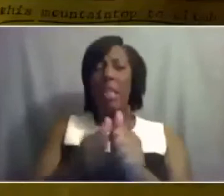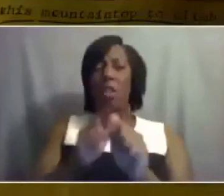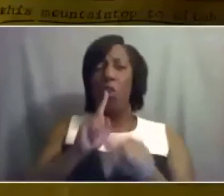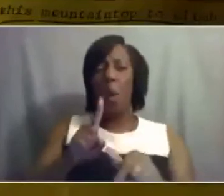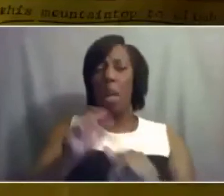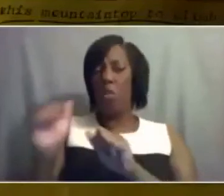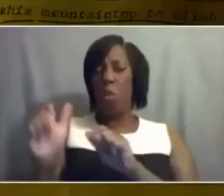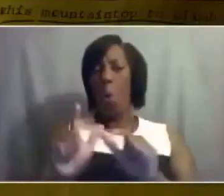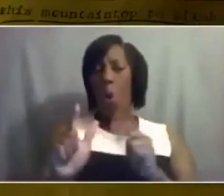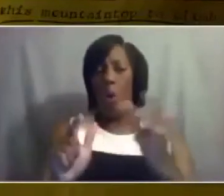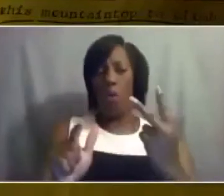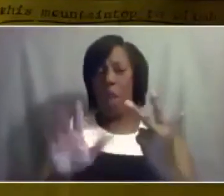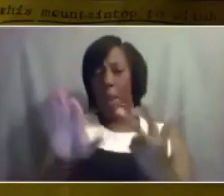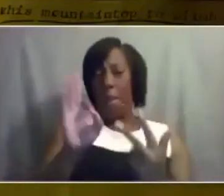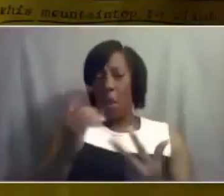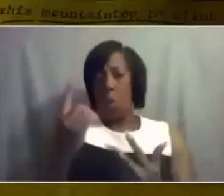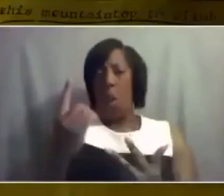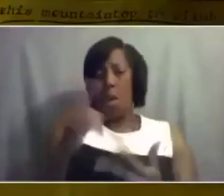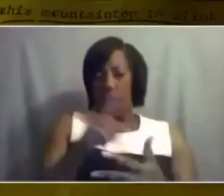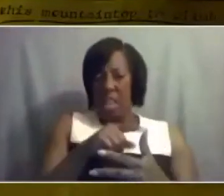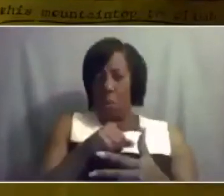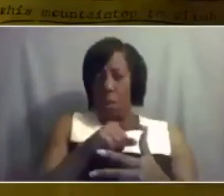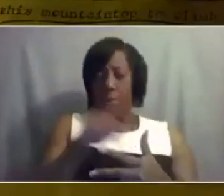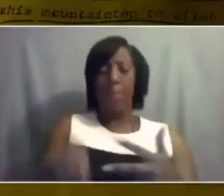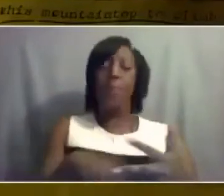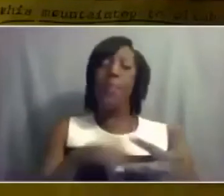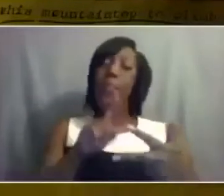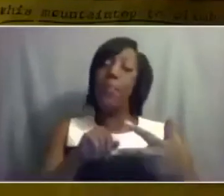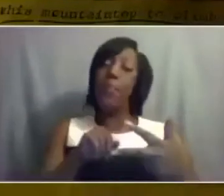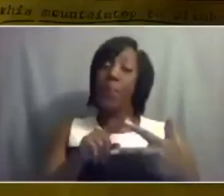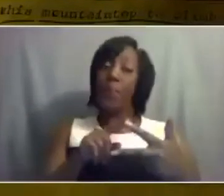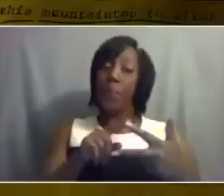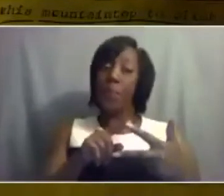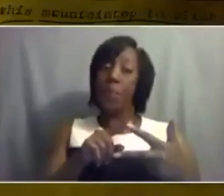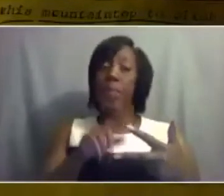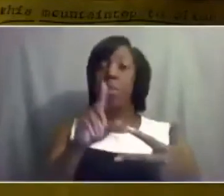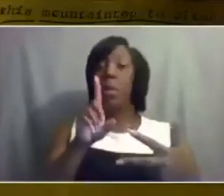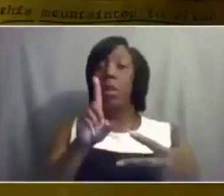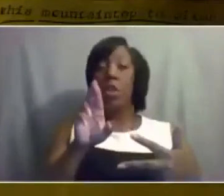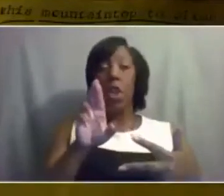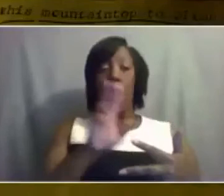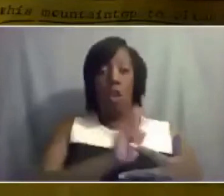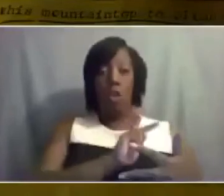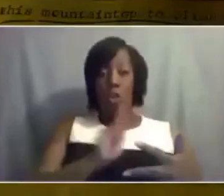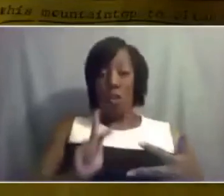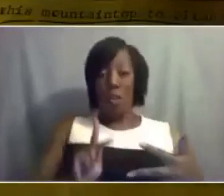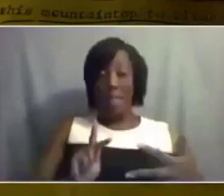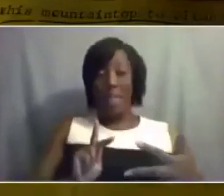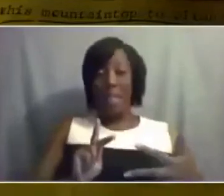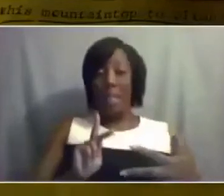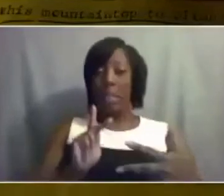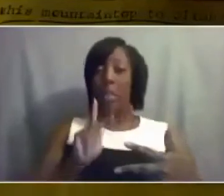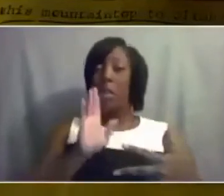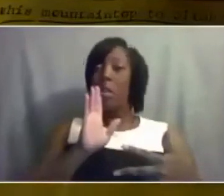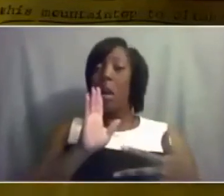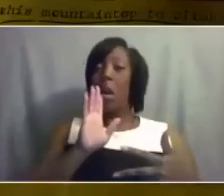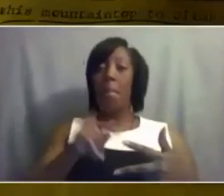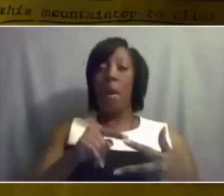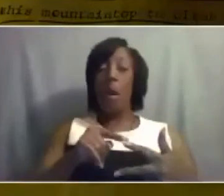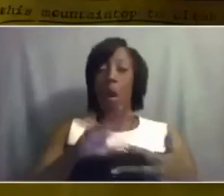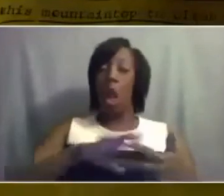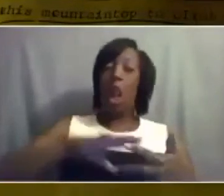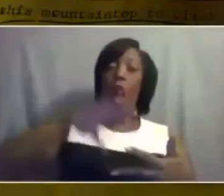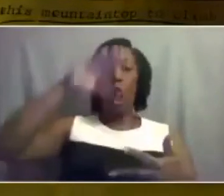one. And the second question is, Dr. King talked about learning from opposition. How do we learn from our